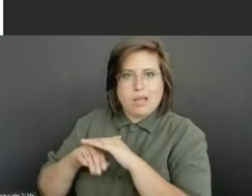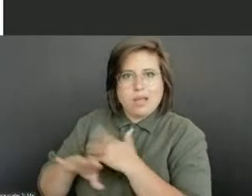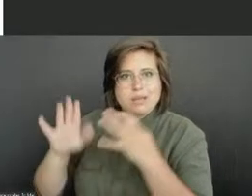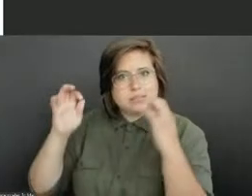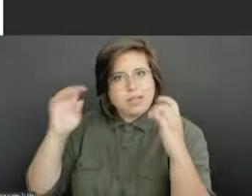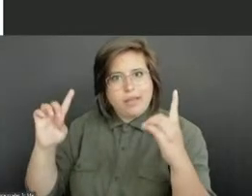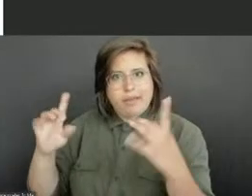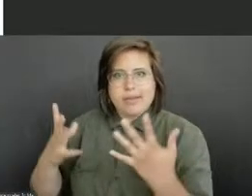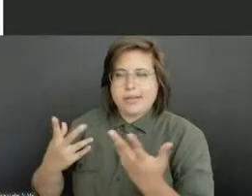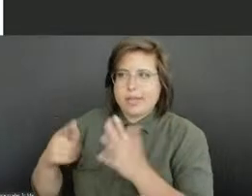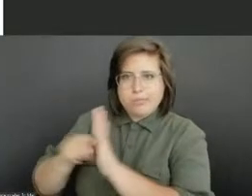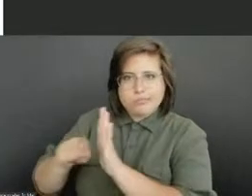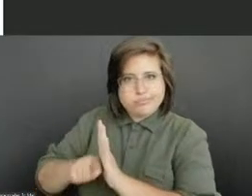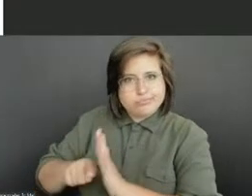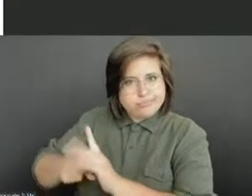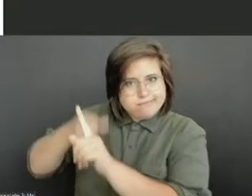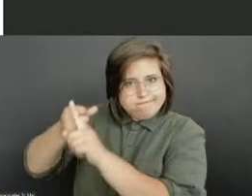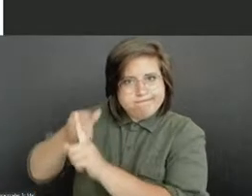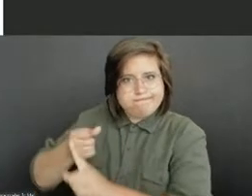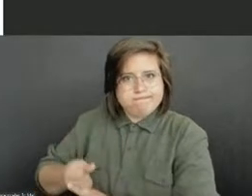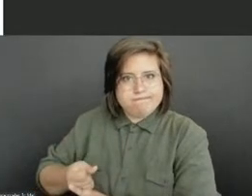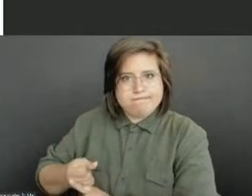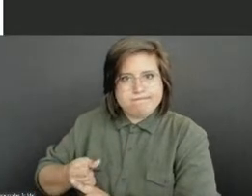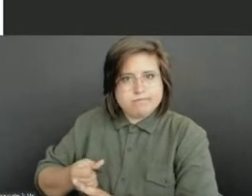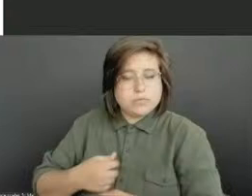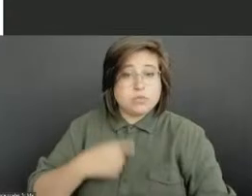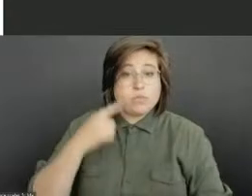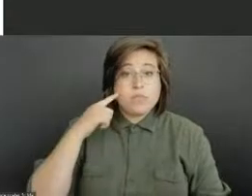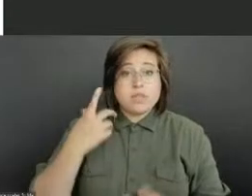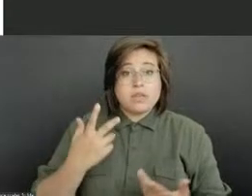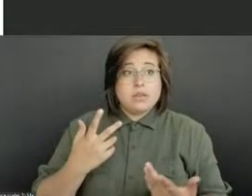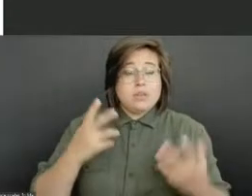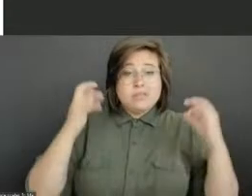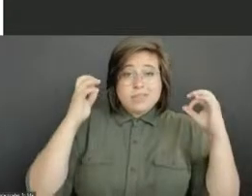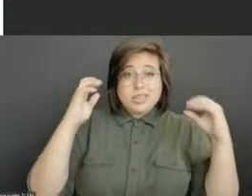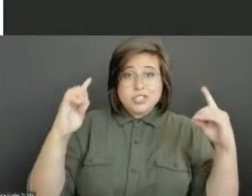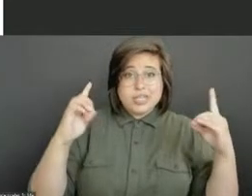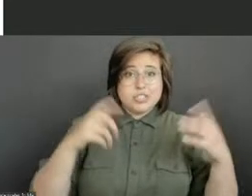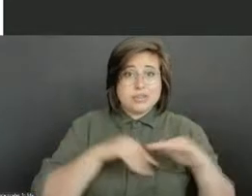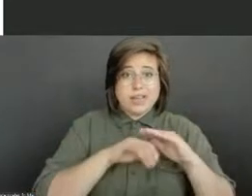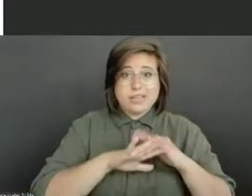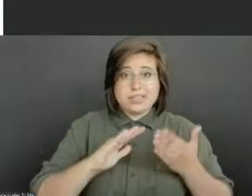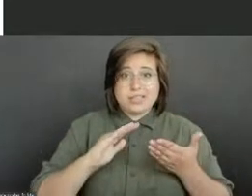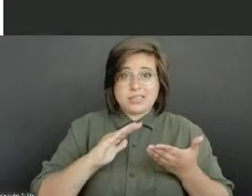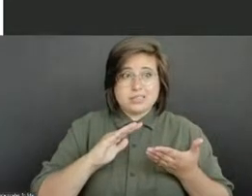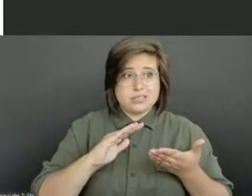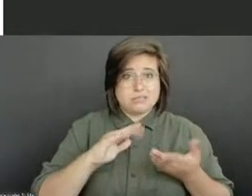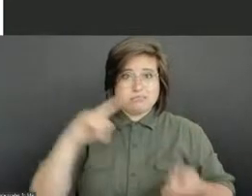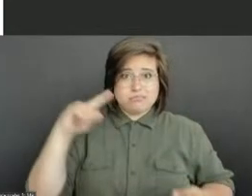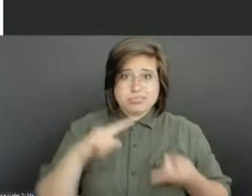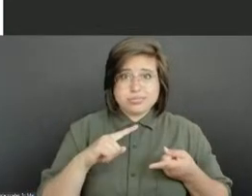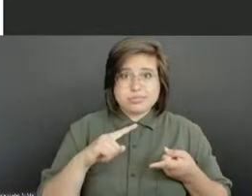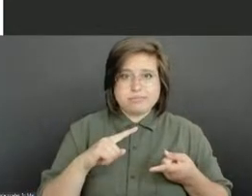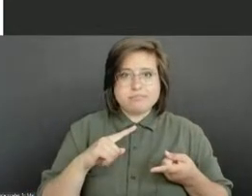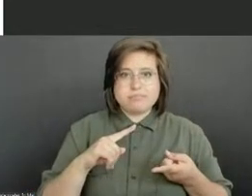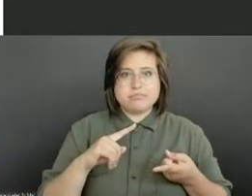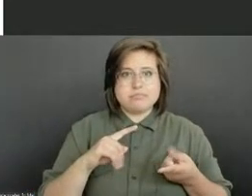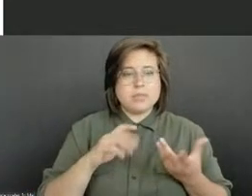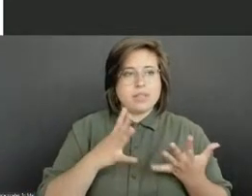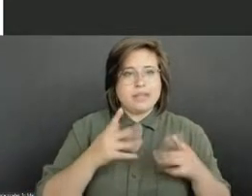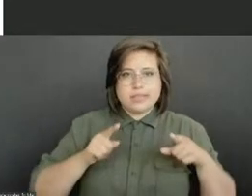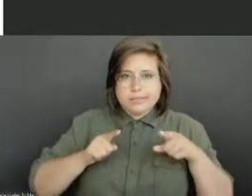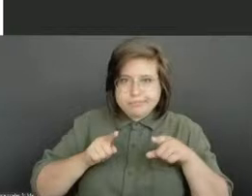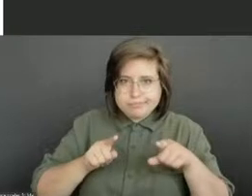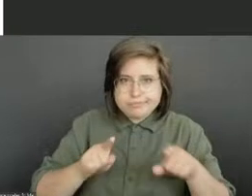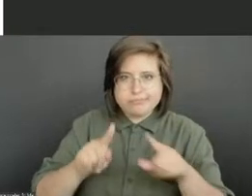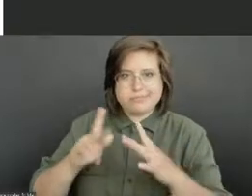harm. And so I think that diminishing access to education is really connected to the digital